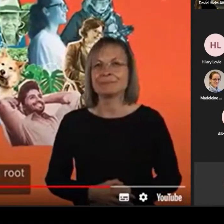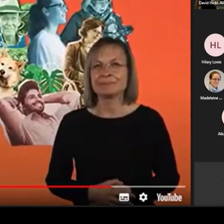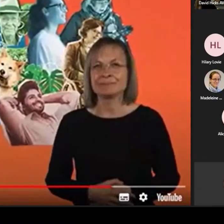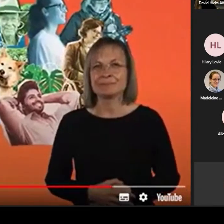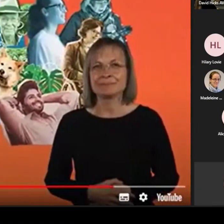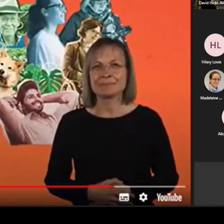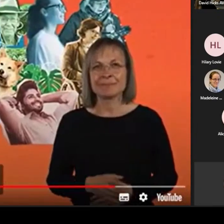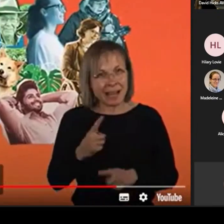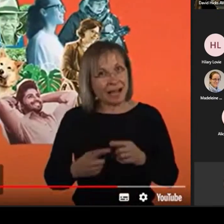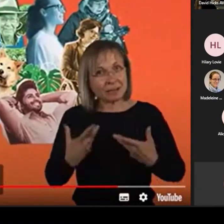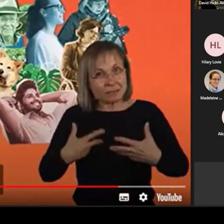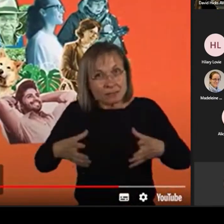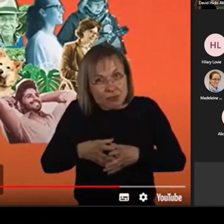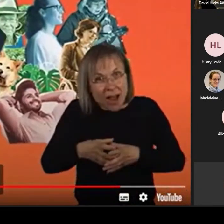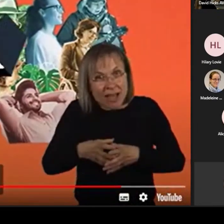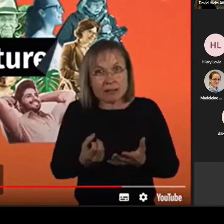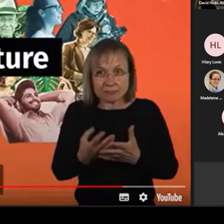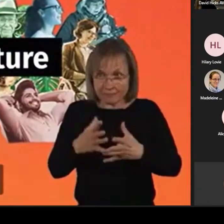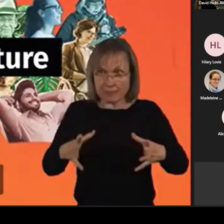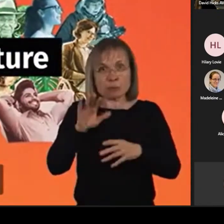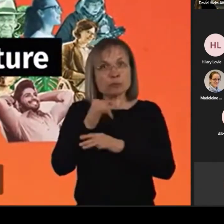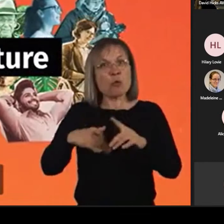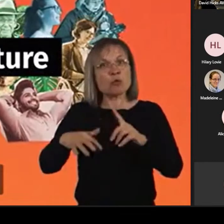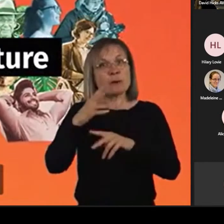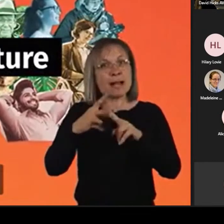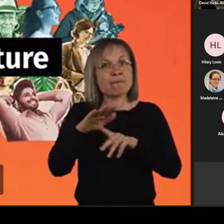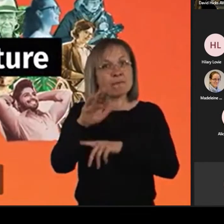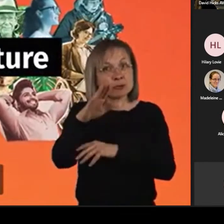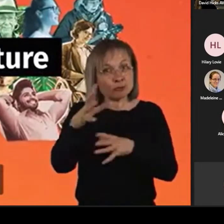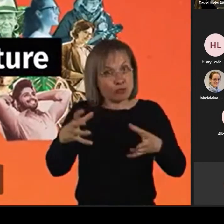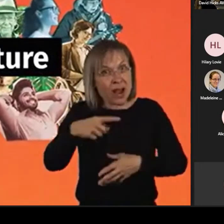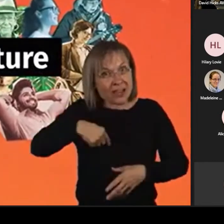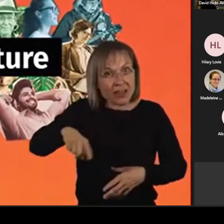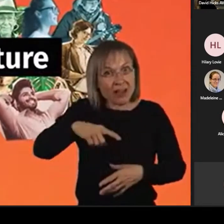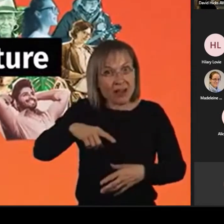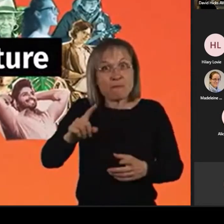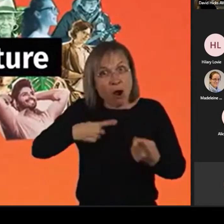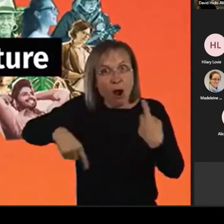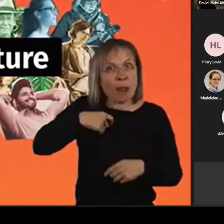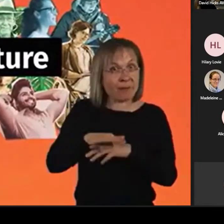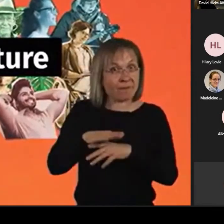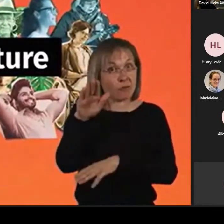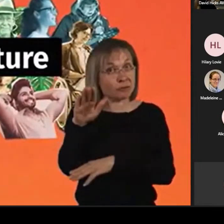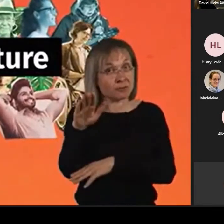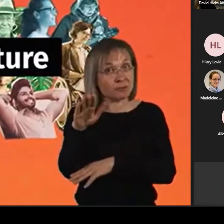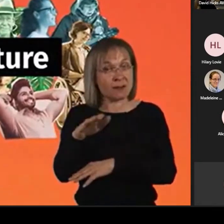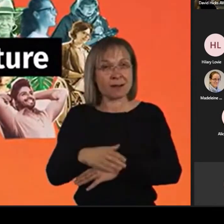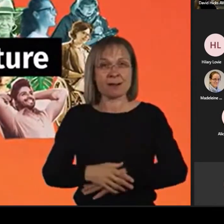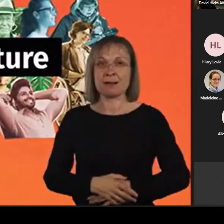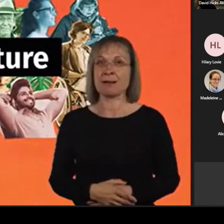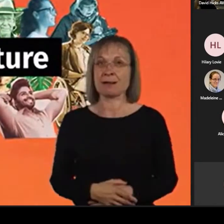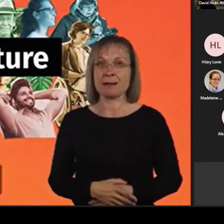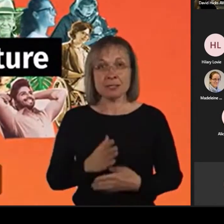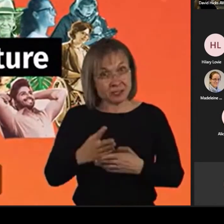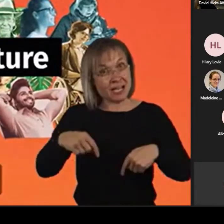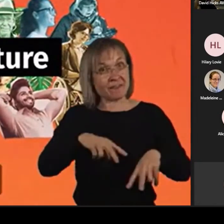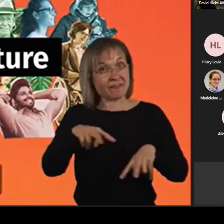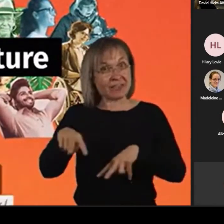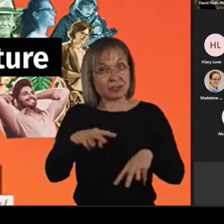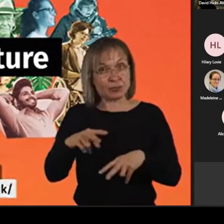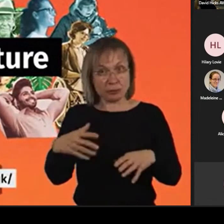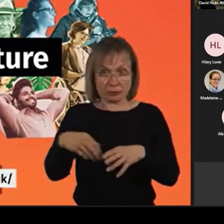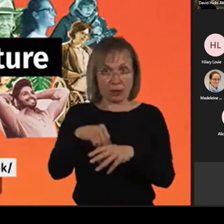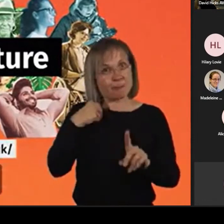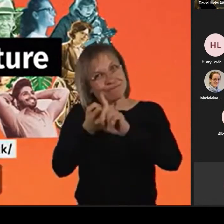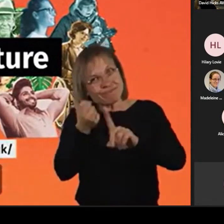thrive. Let's start growing the social care future together. For all our futures. Share